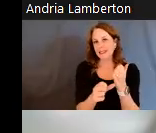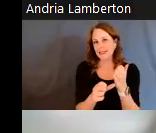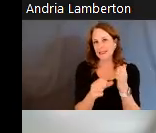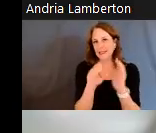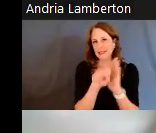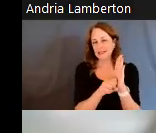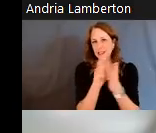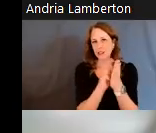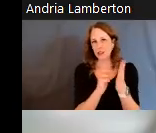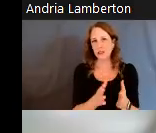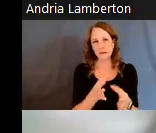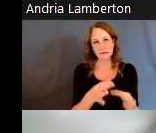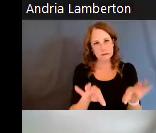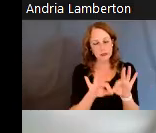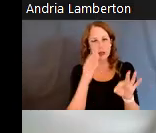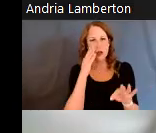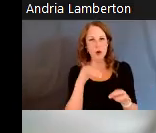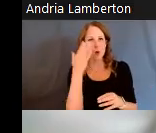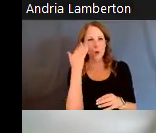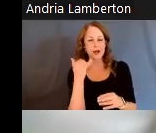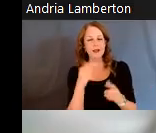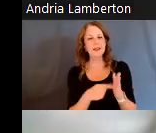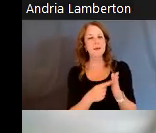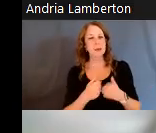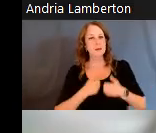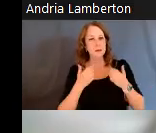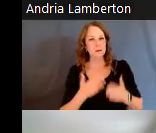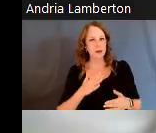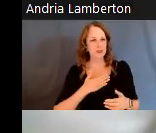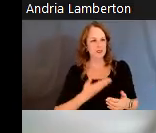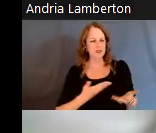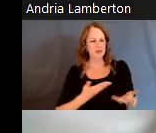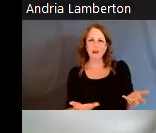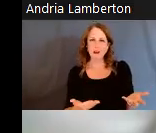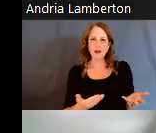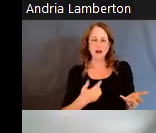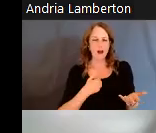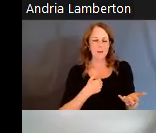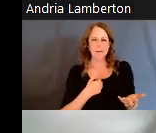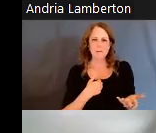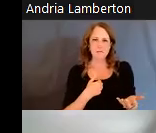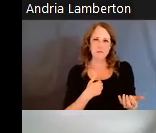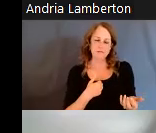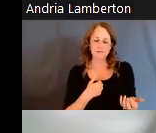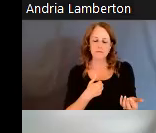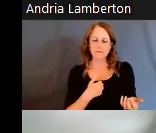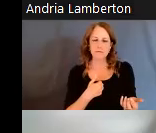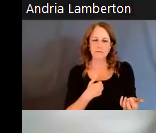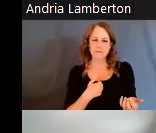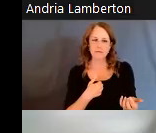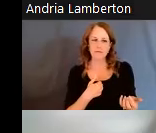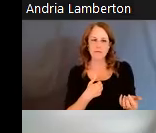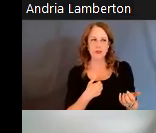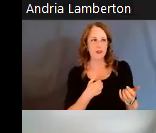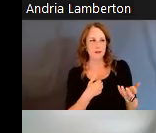this is important to know because sometimes survivors get upset thinking that they're speaking to someone who is